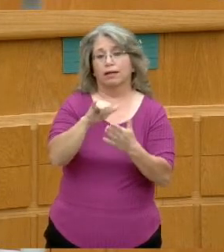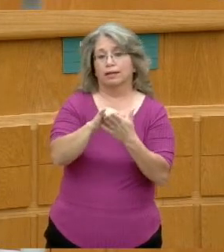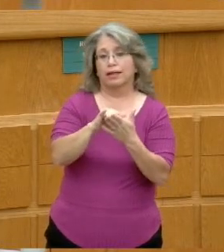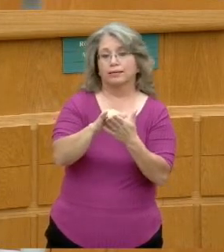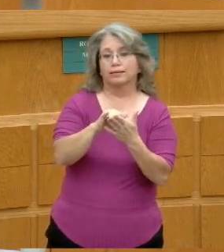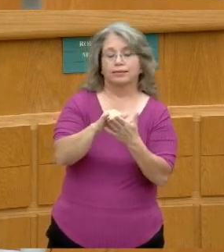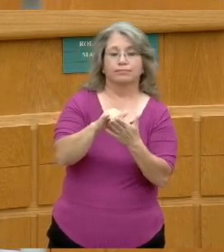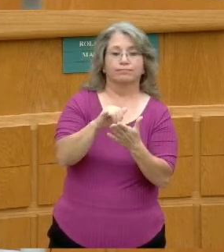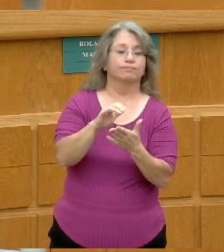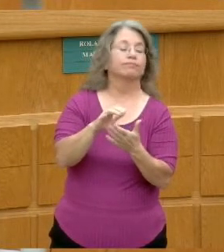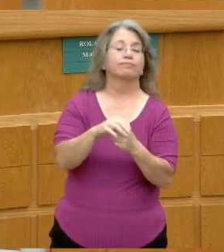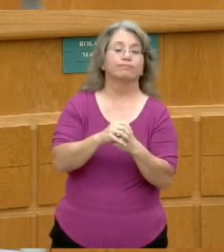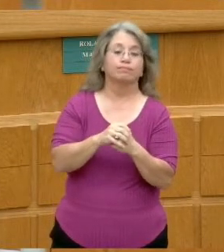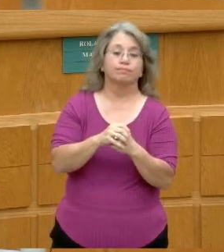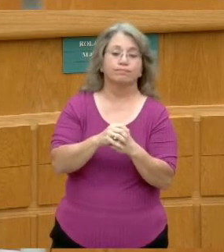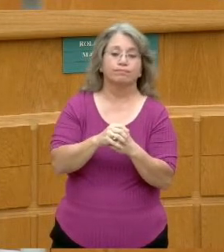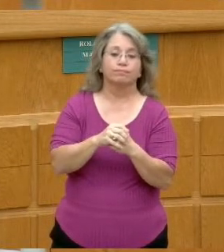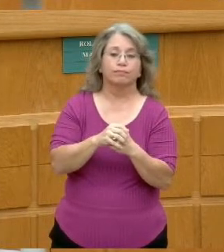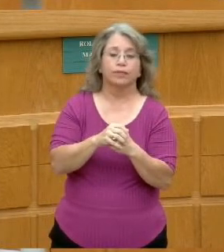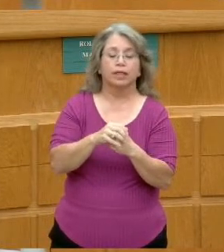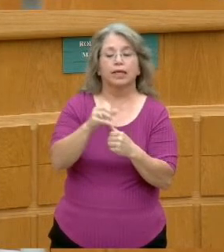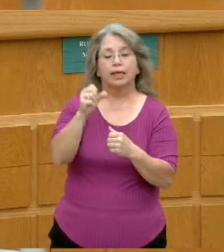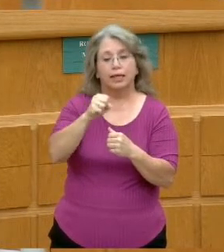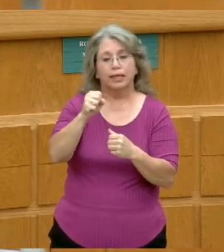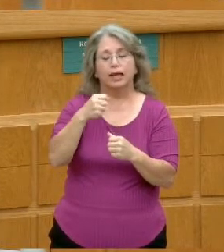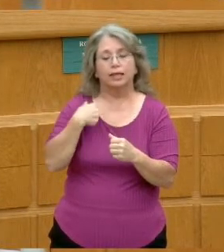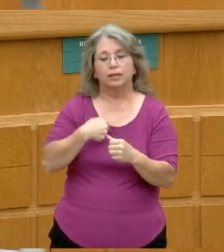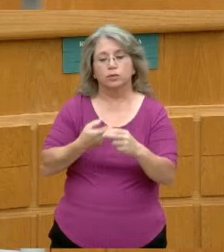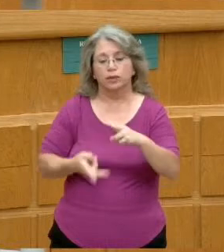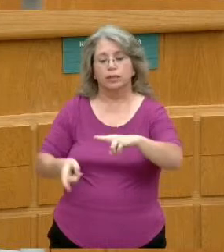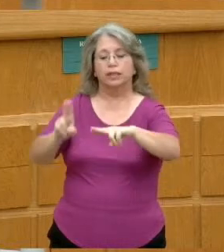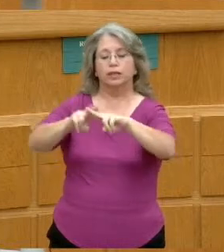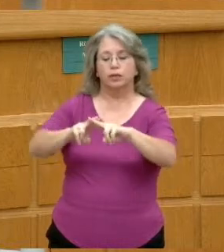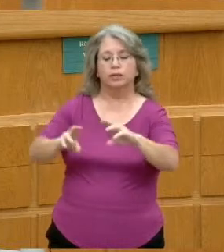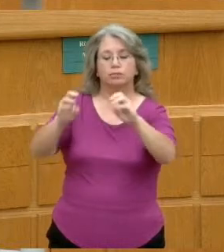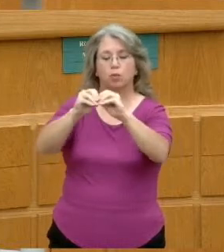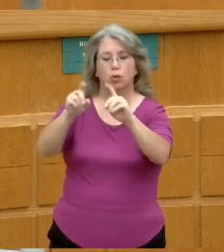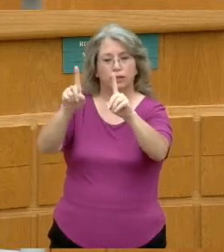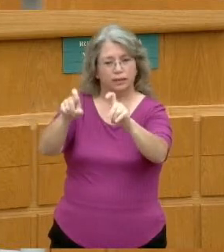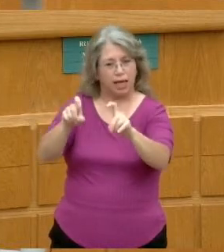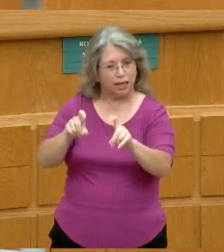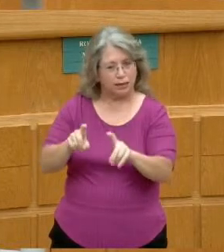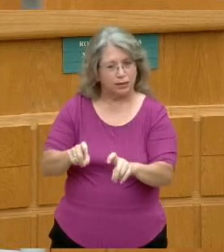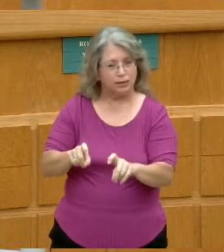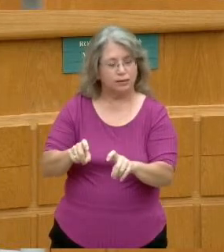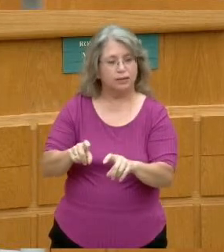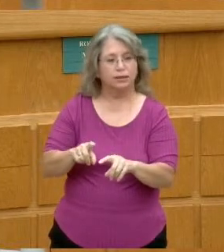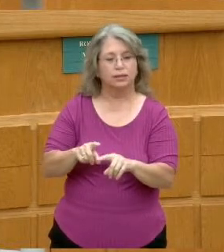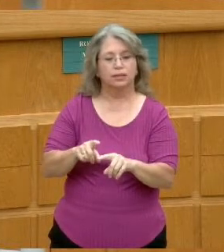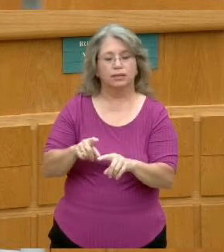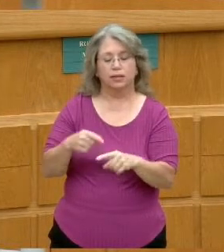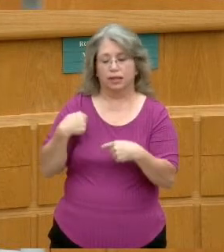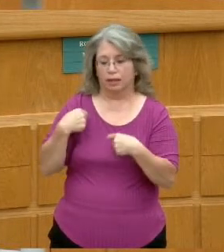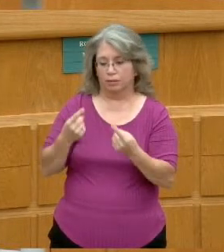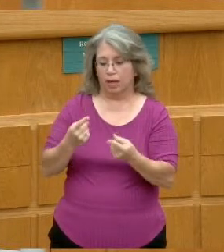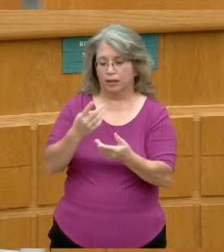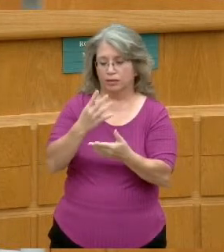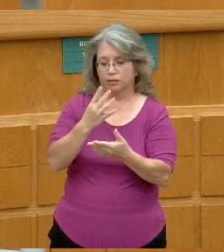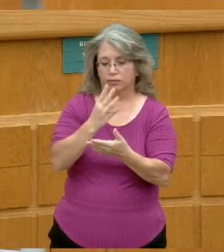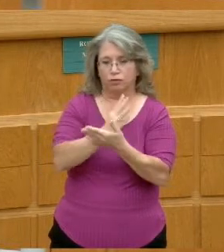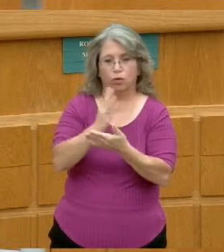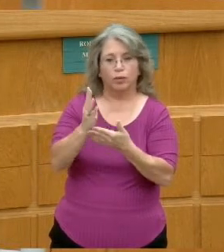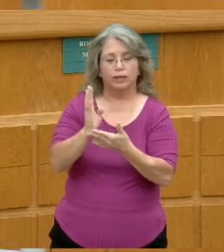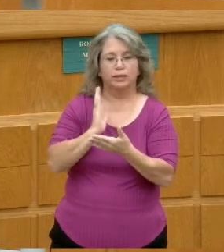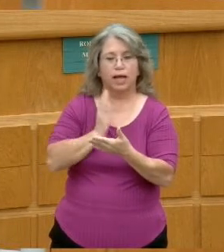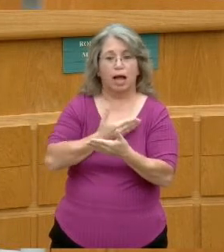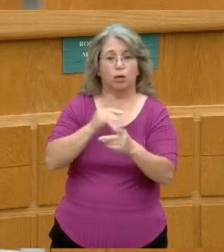to do with testing. We're increasing testing. In fact, over the past 4 weeks in Nueces County, our